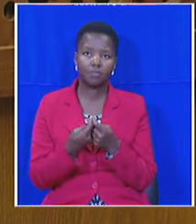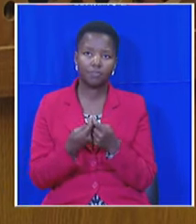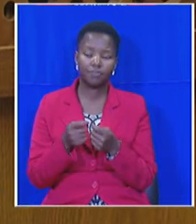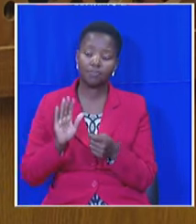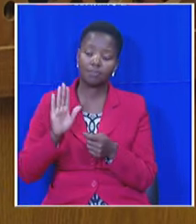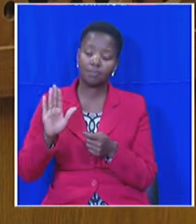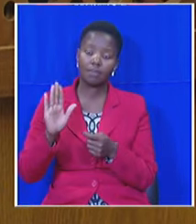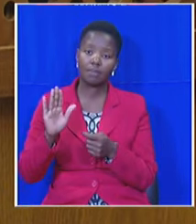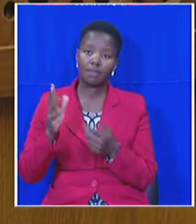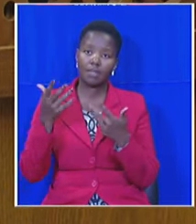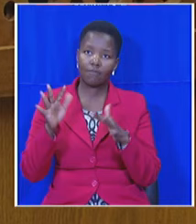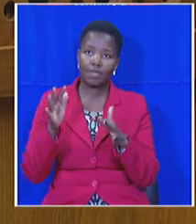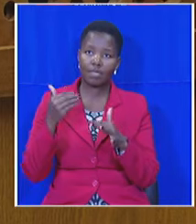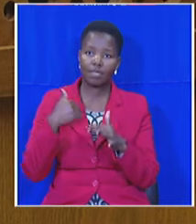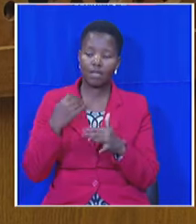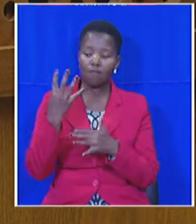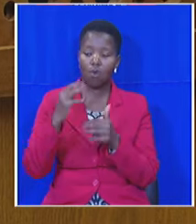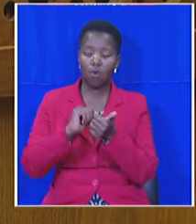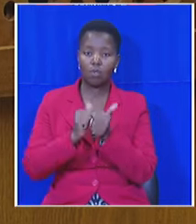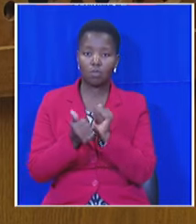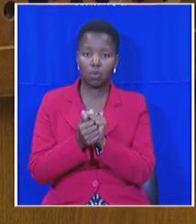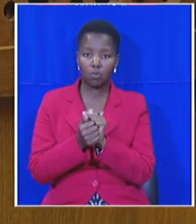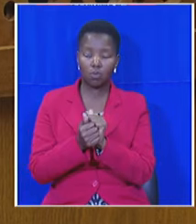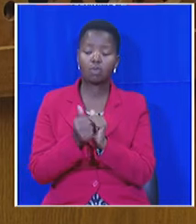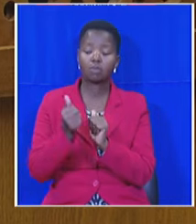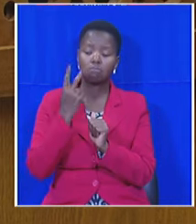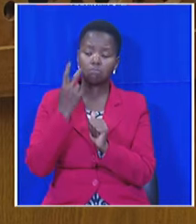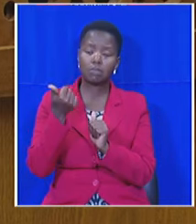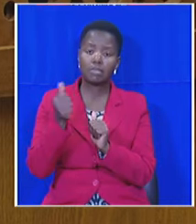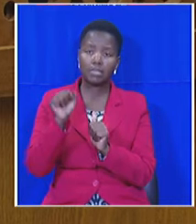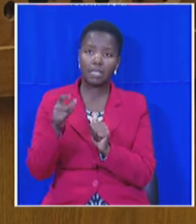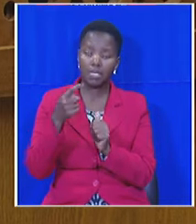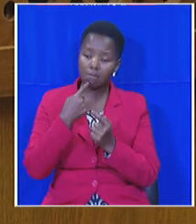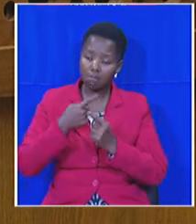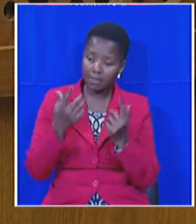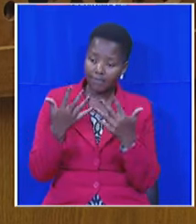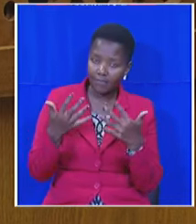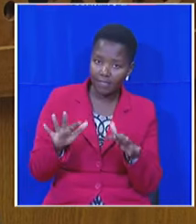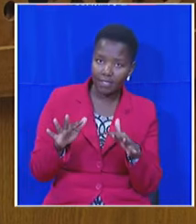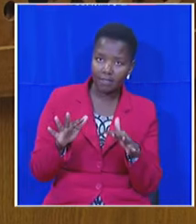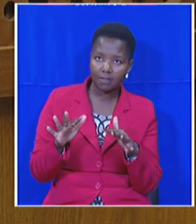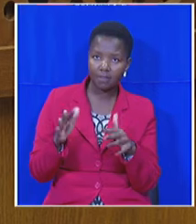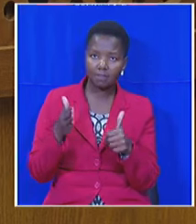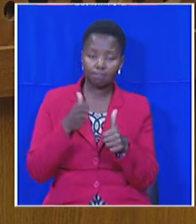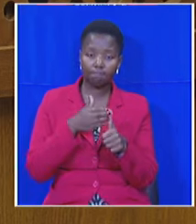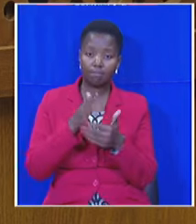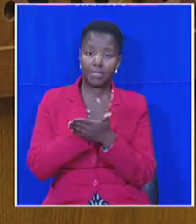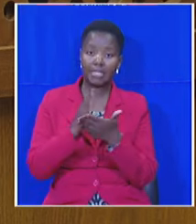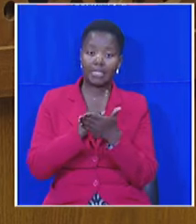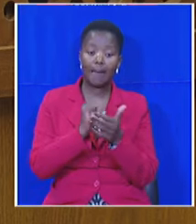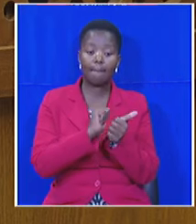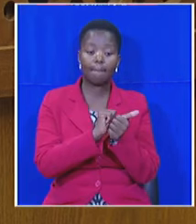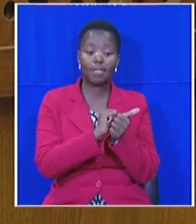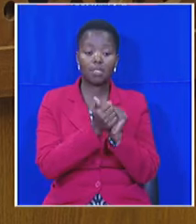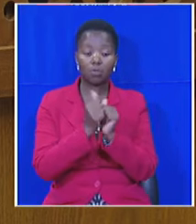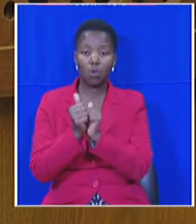dropped a bombshell on 4 codes. Our findings, since you made the announcement, are that in some of them, it is